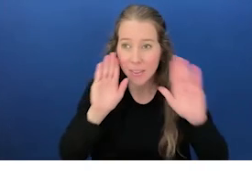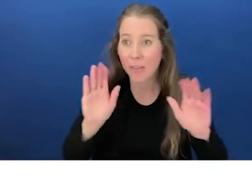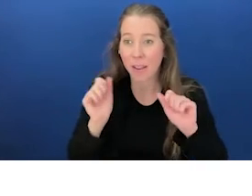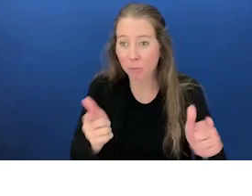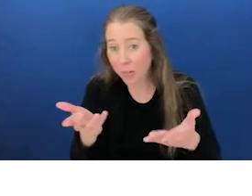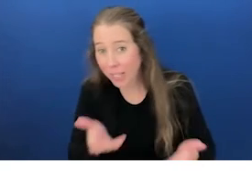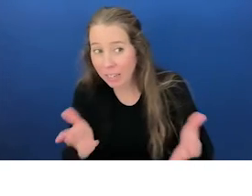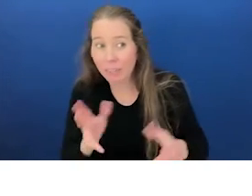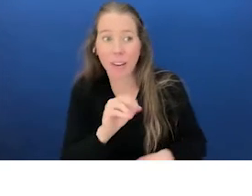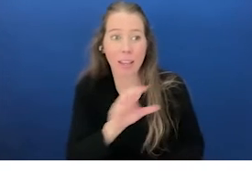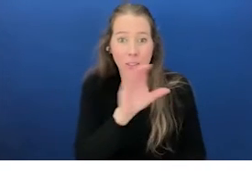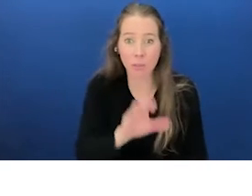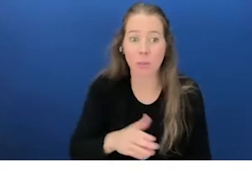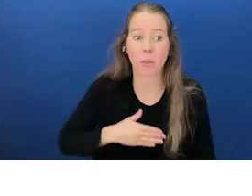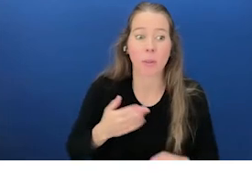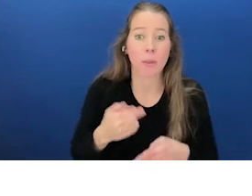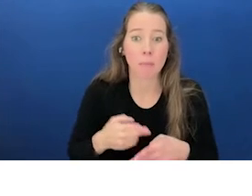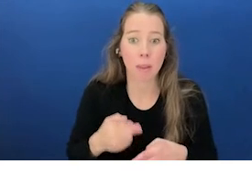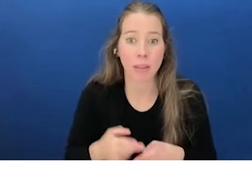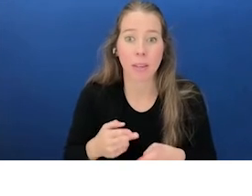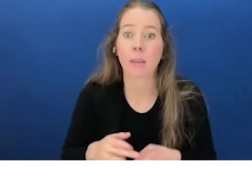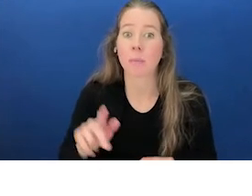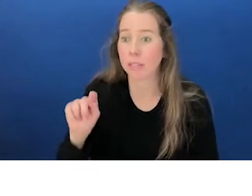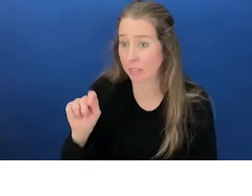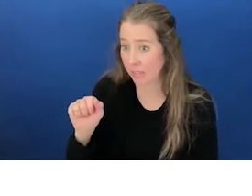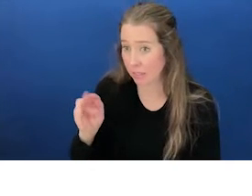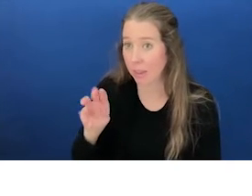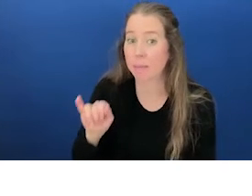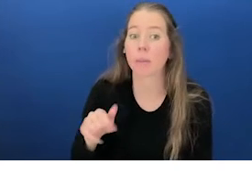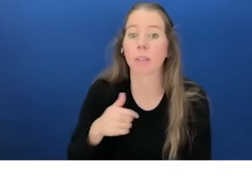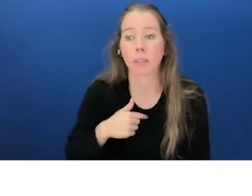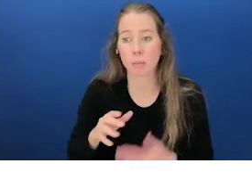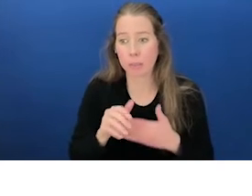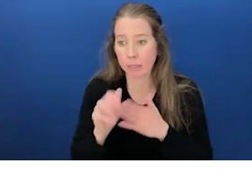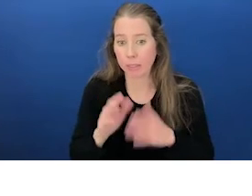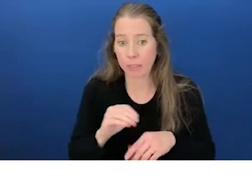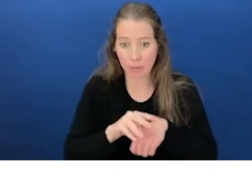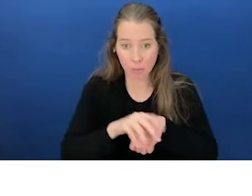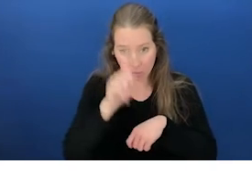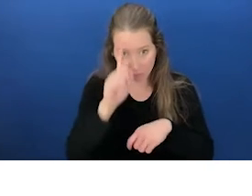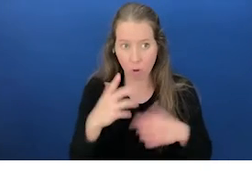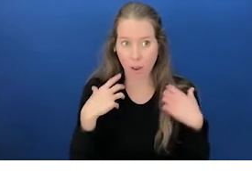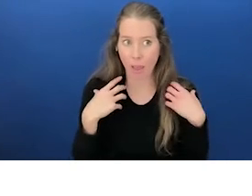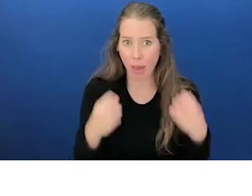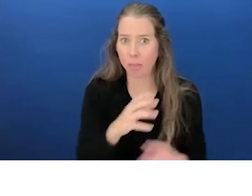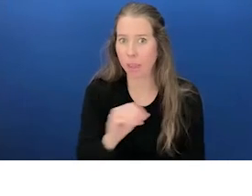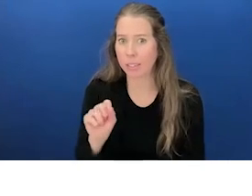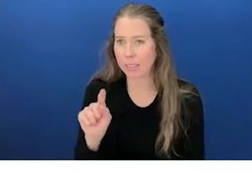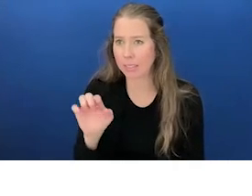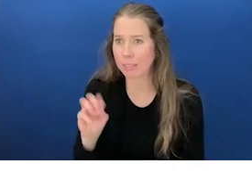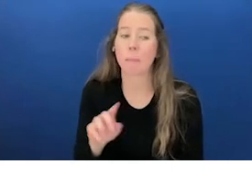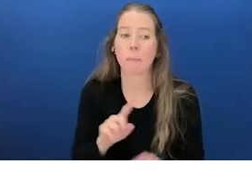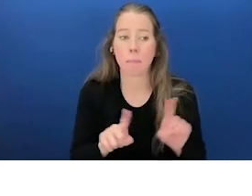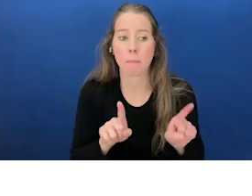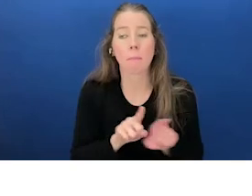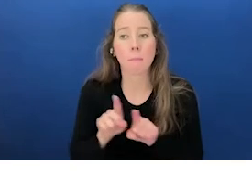Cami Tapavong. I am the lead early learner counselor for Health and STEM. However, my other assignment is I also coordinate